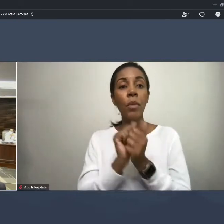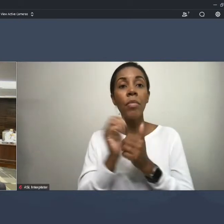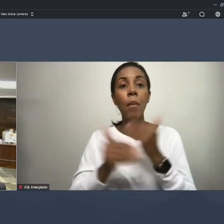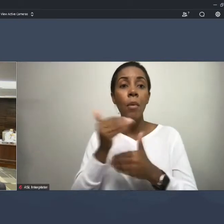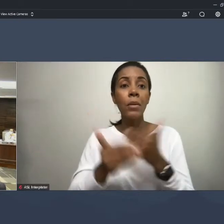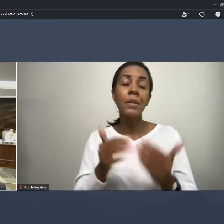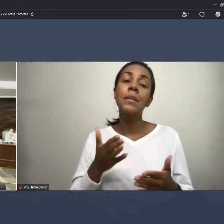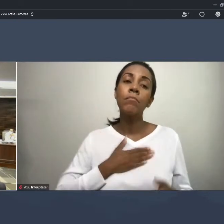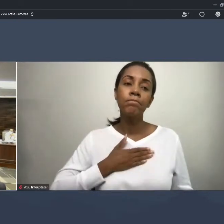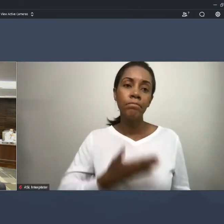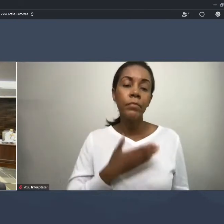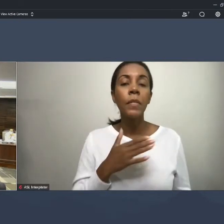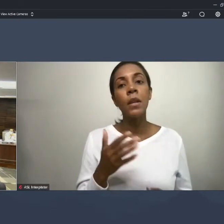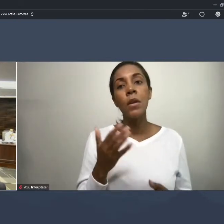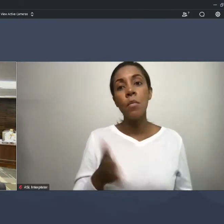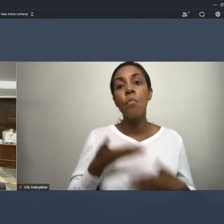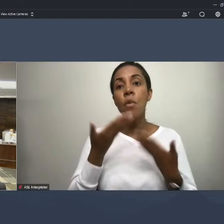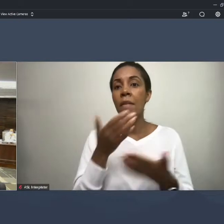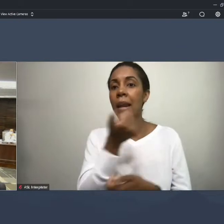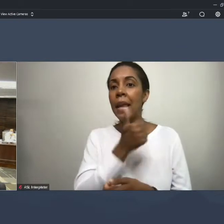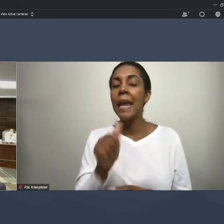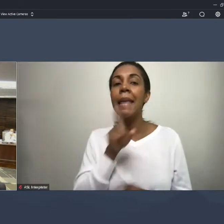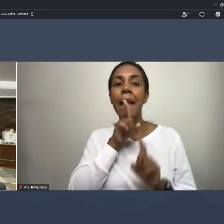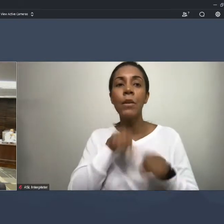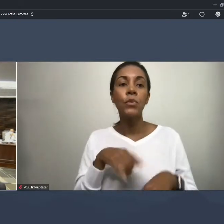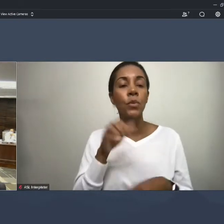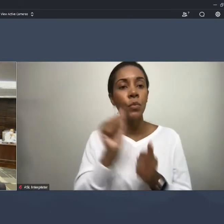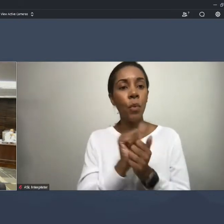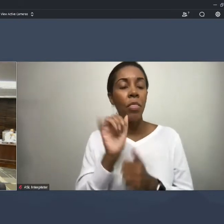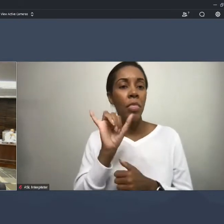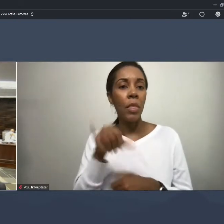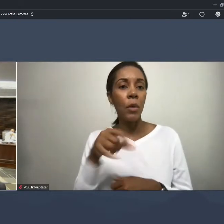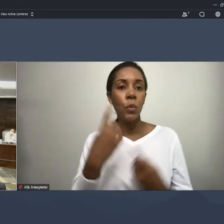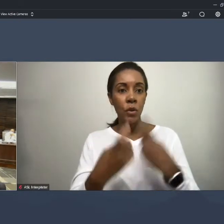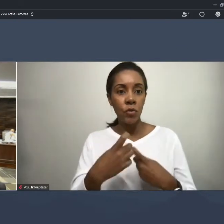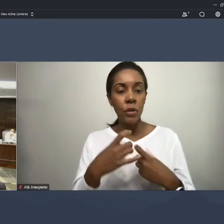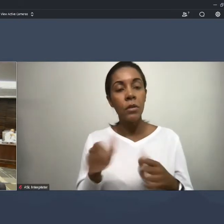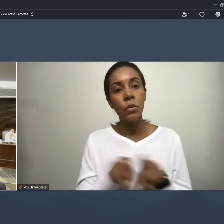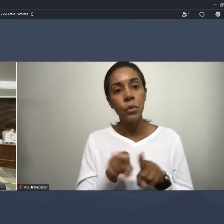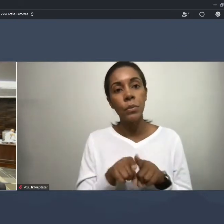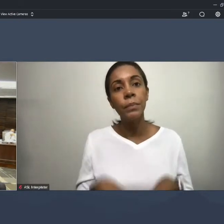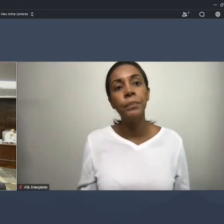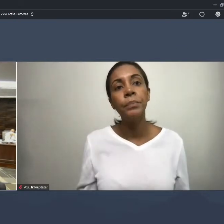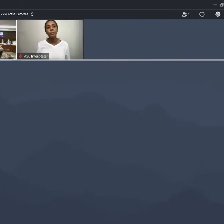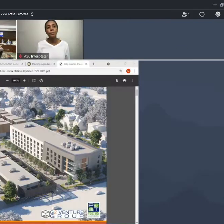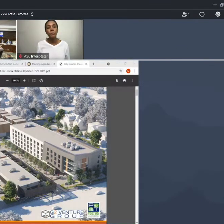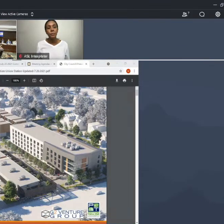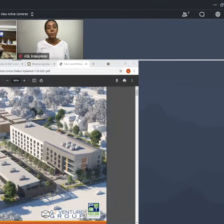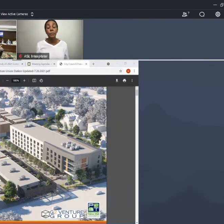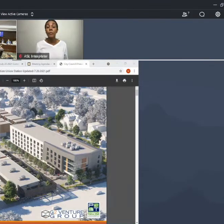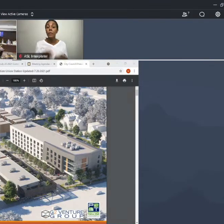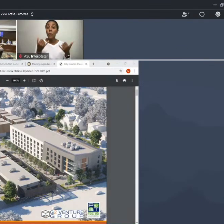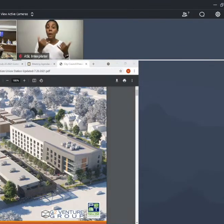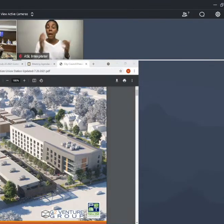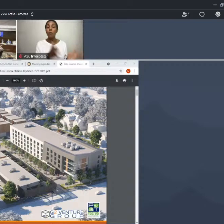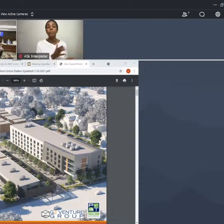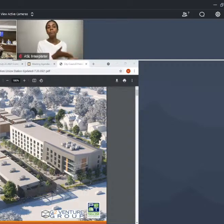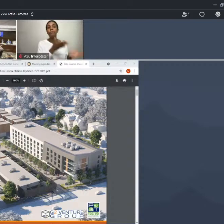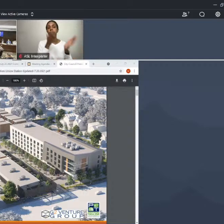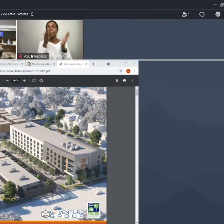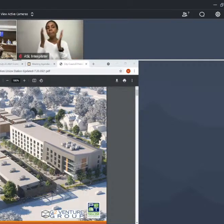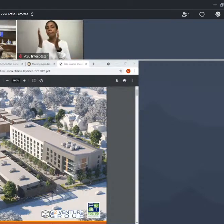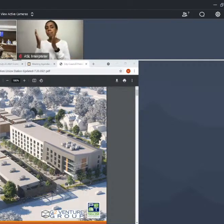be willing to provide any questions or answers to that as well. So at this point, I'll turn it over